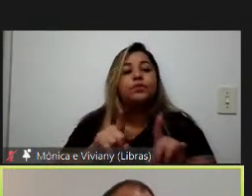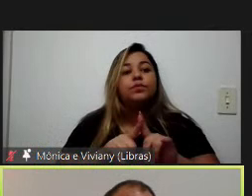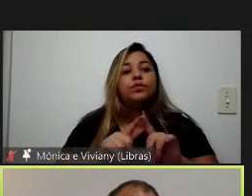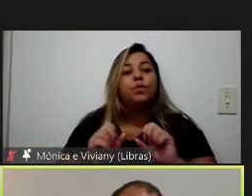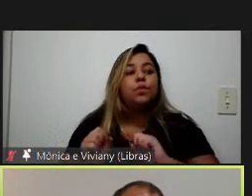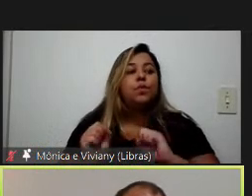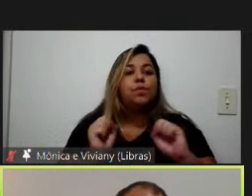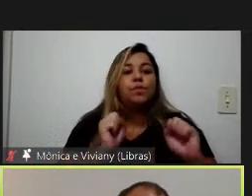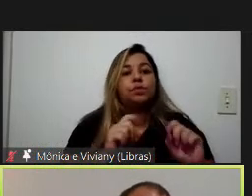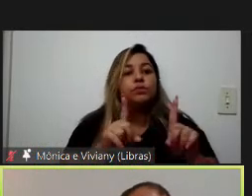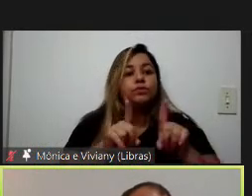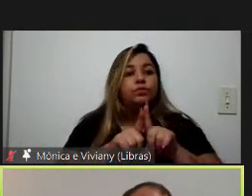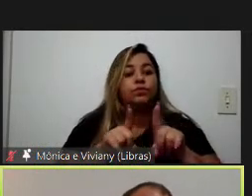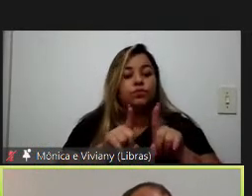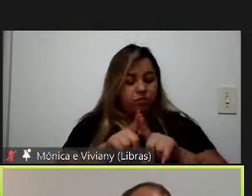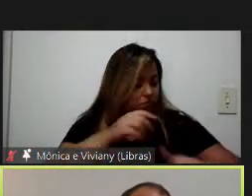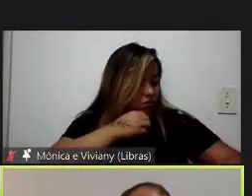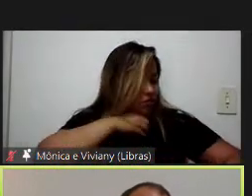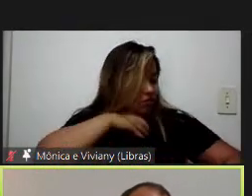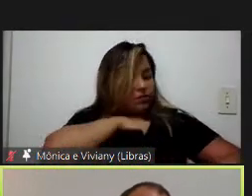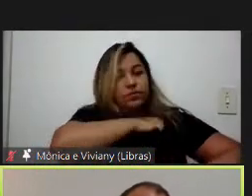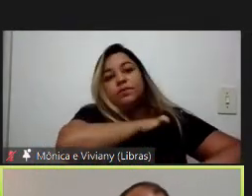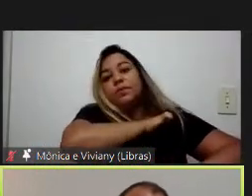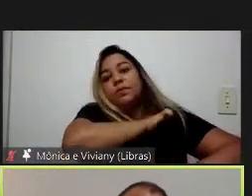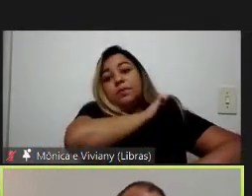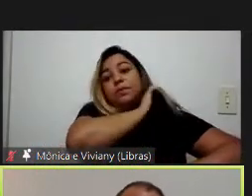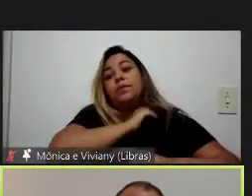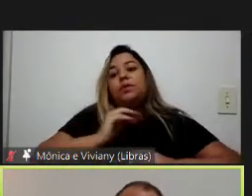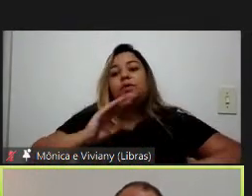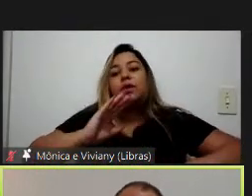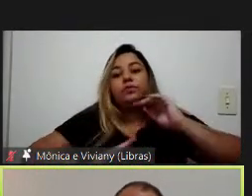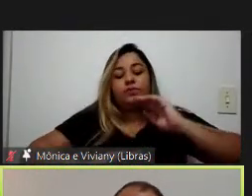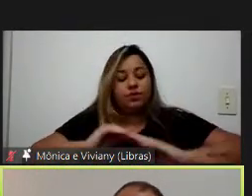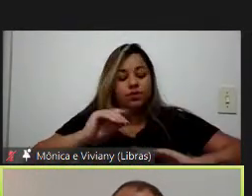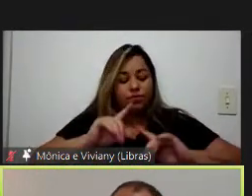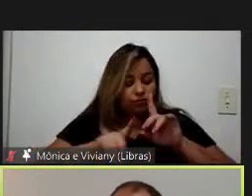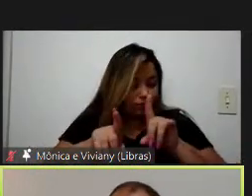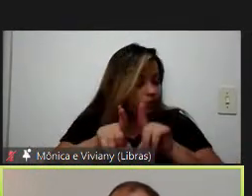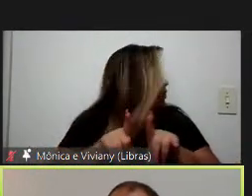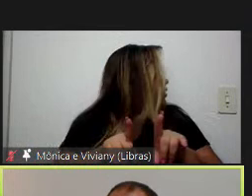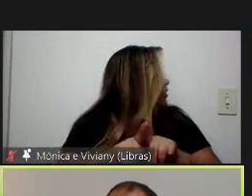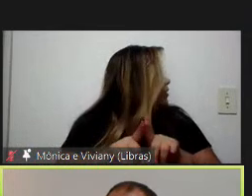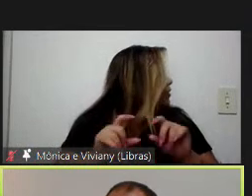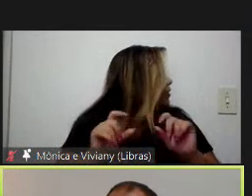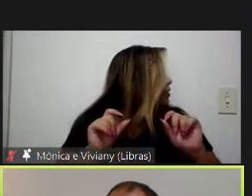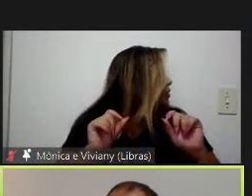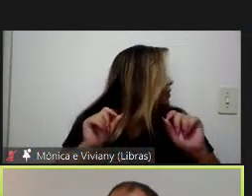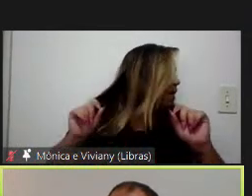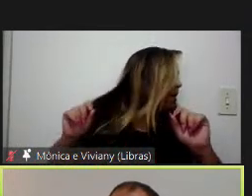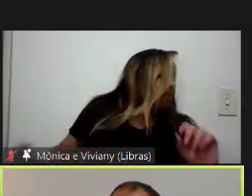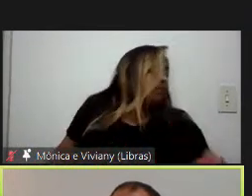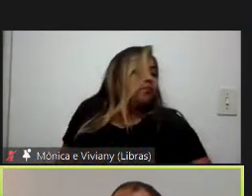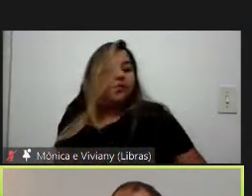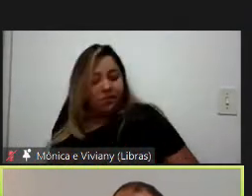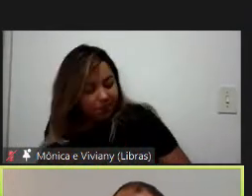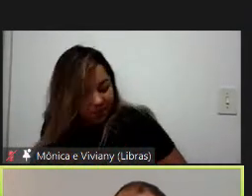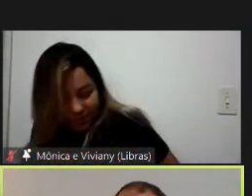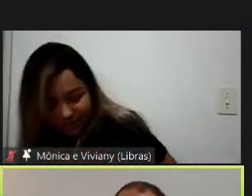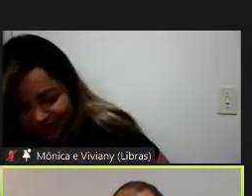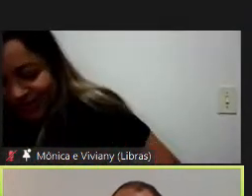nutrition action. And primary healthcare providers can empower communities and individuals. They